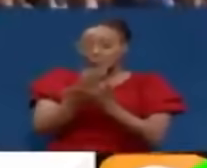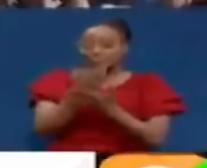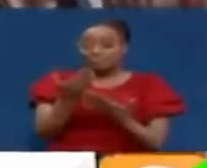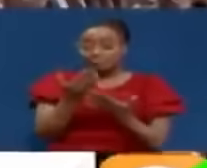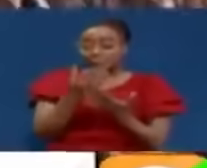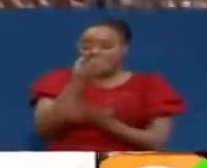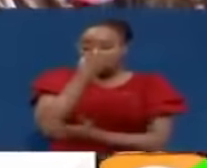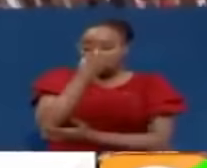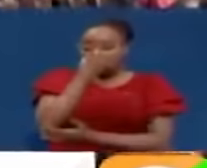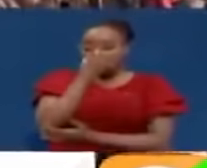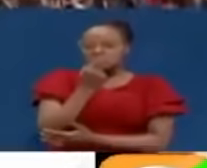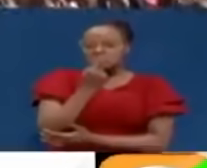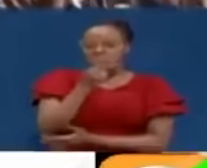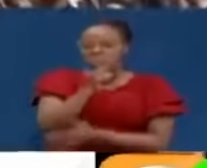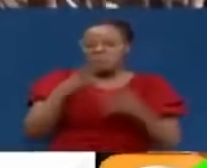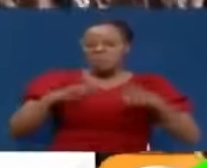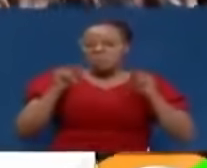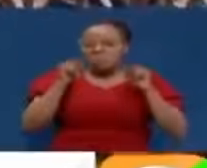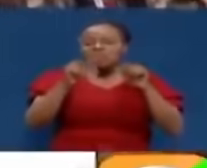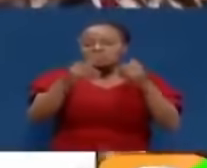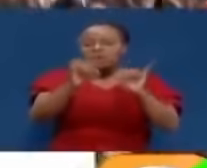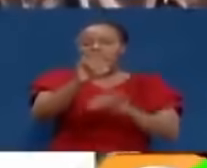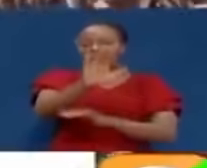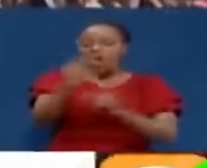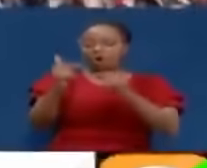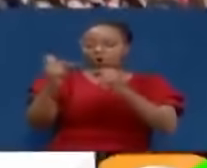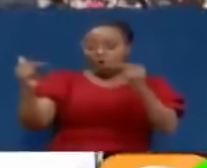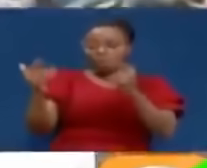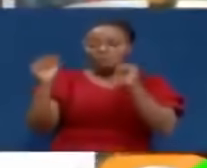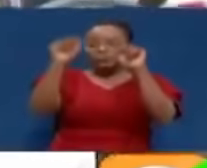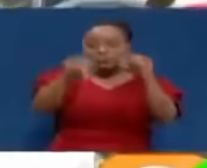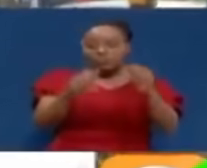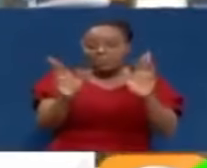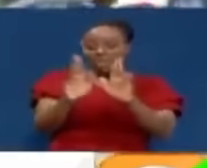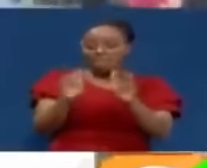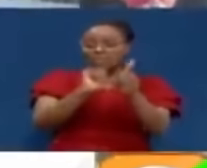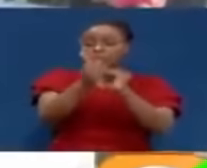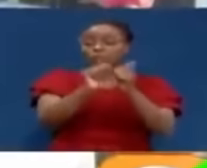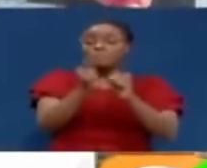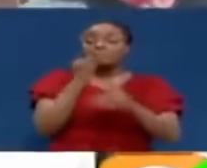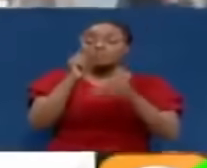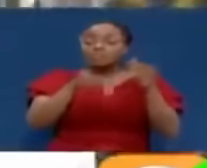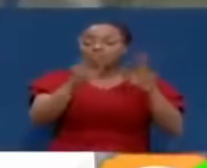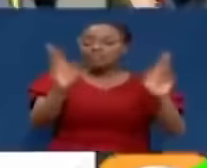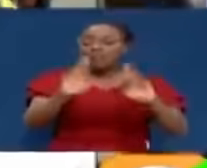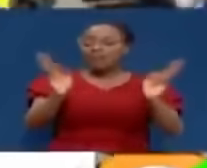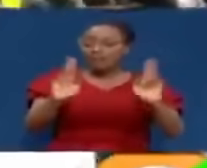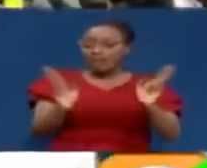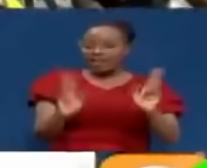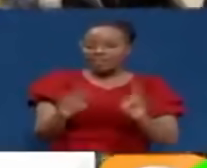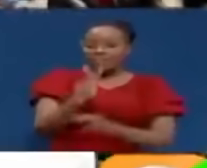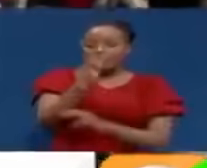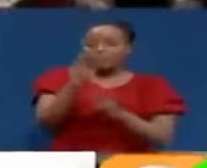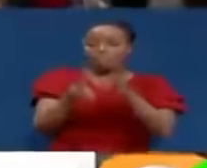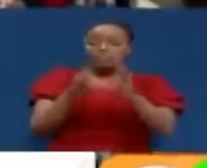Ruto, bullish in the face of his critics, daring his opponents to the ring, insisting that he is fit and ready for